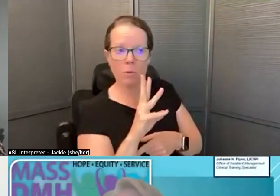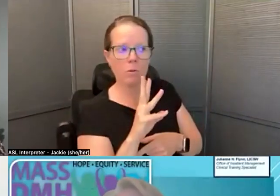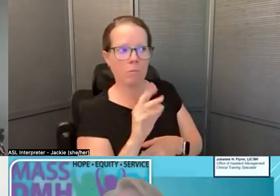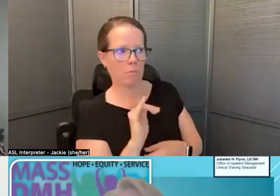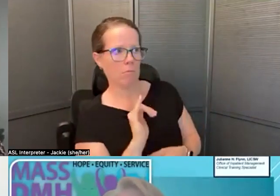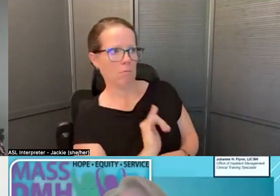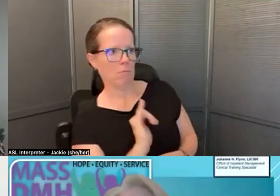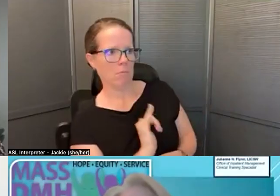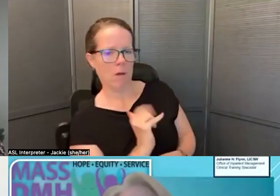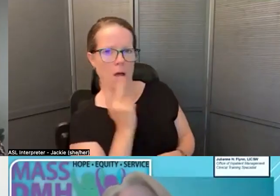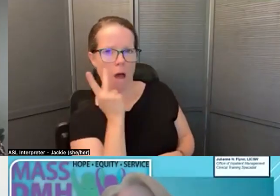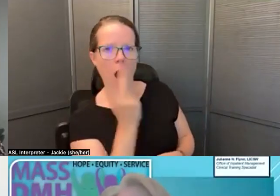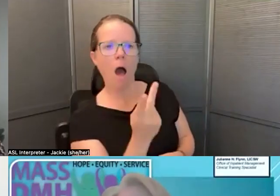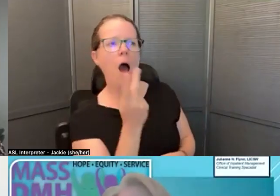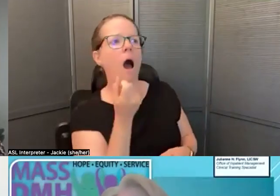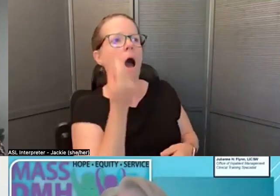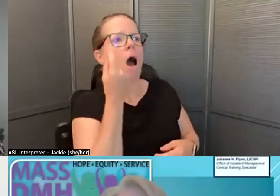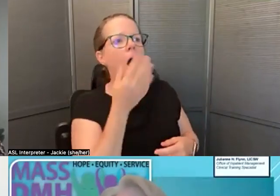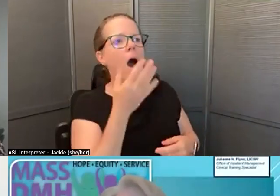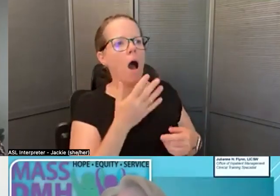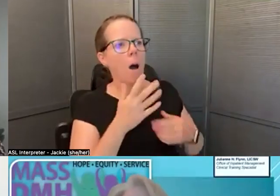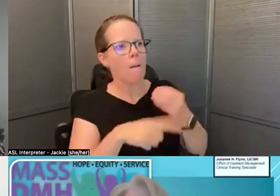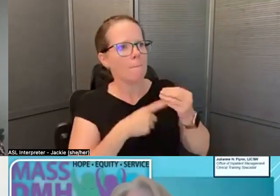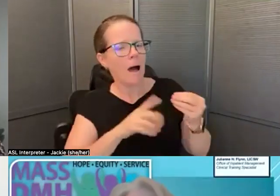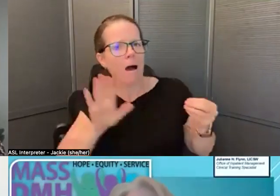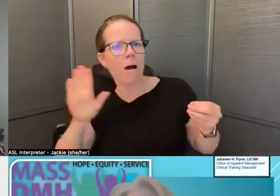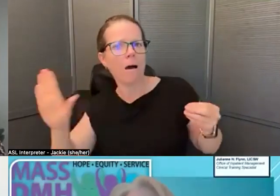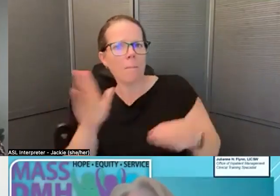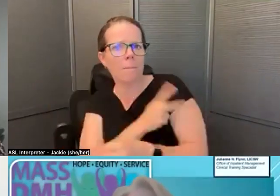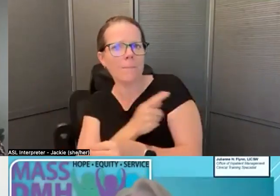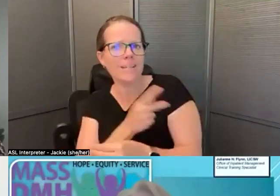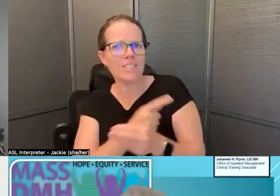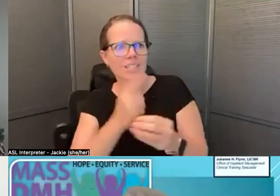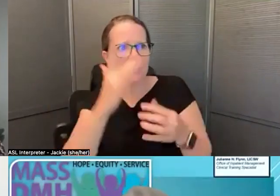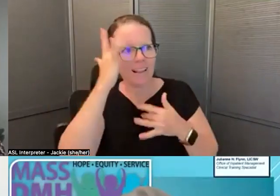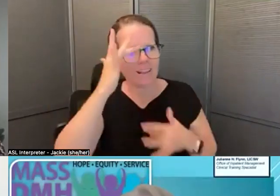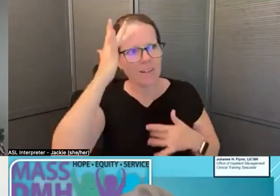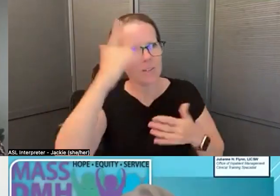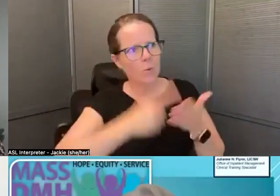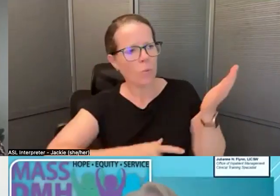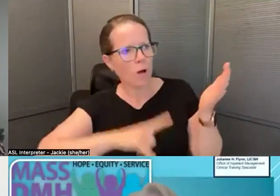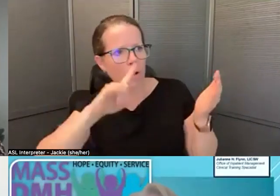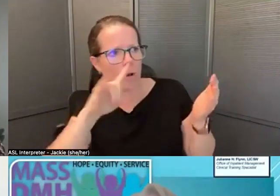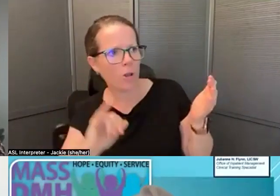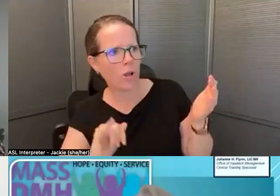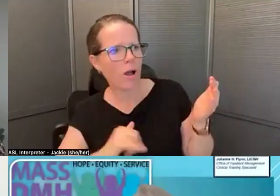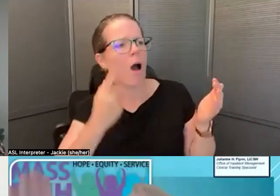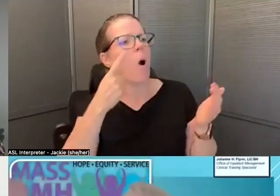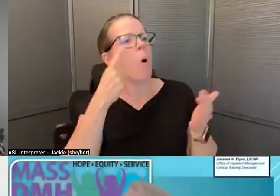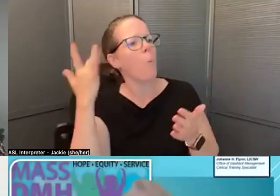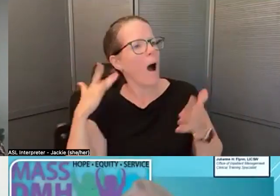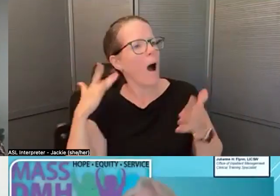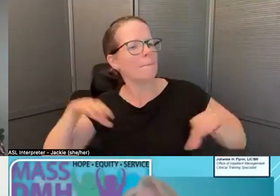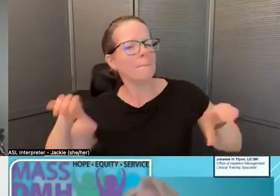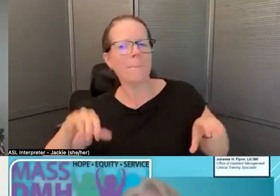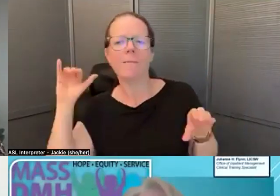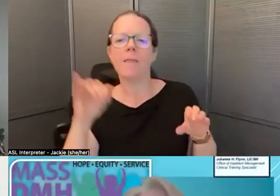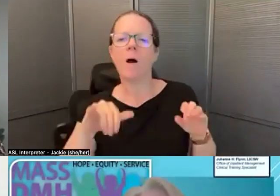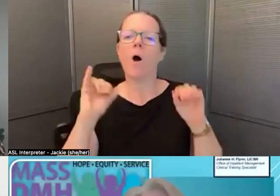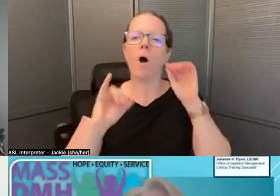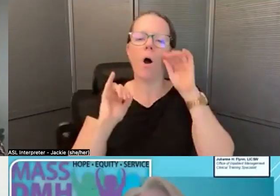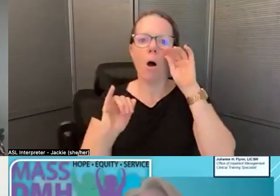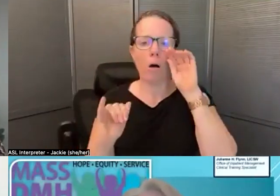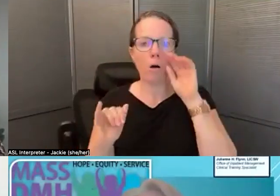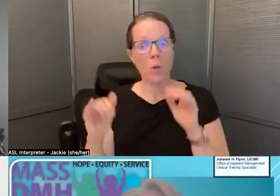the illness and what that might look like and the behaviors on the unit so they can reframe instead of, someone said it earlier, instead of getting upset